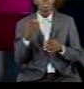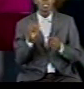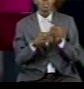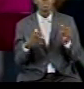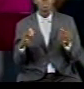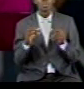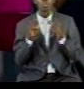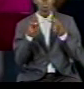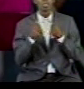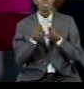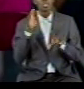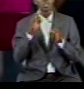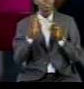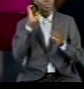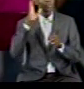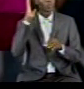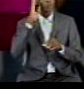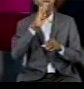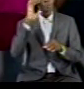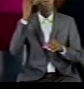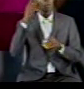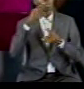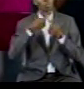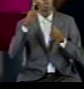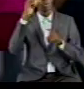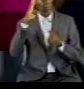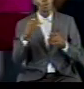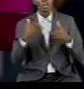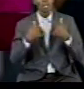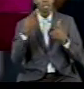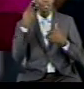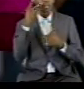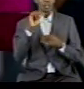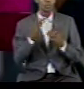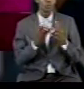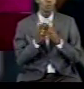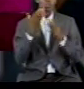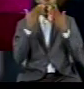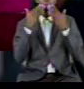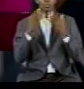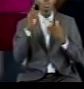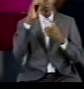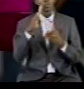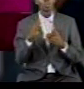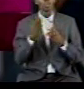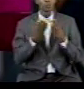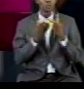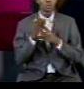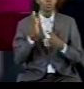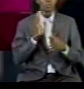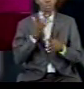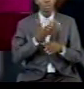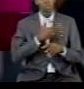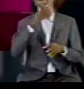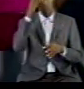But God has seen me through. I thank God for what he has done through Pastor Dr. W.F. Kumuyu.